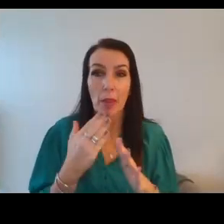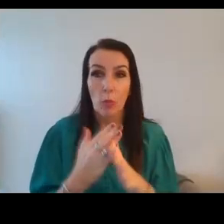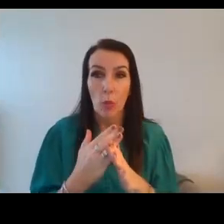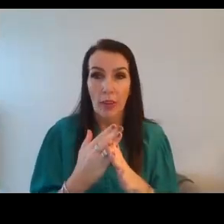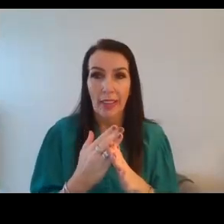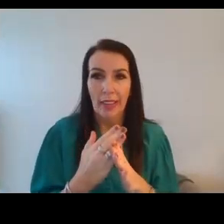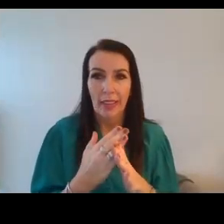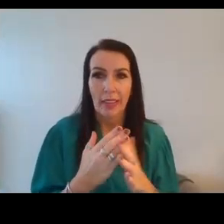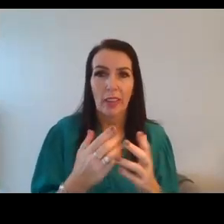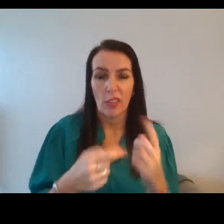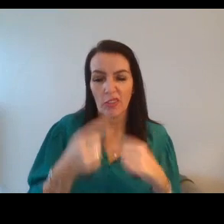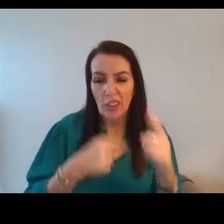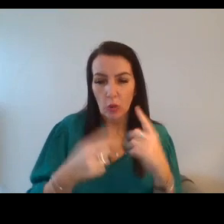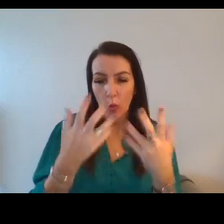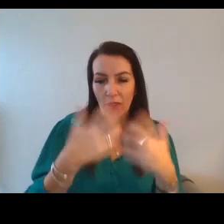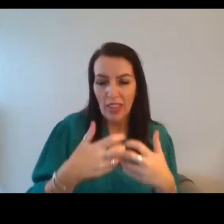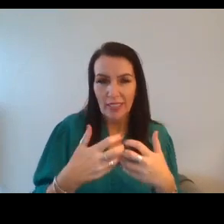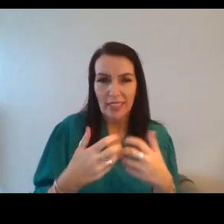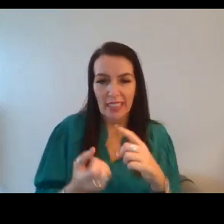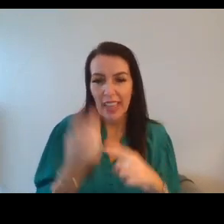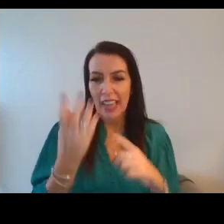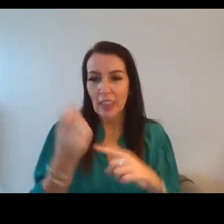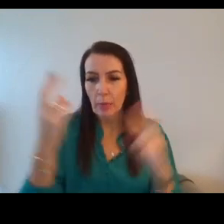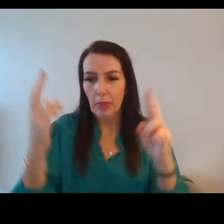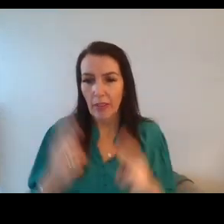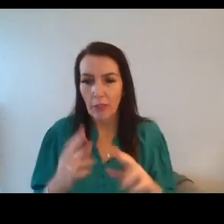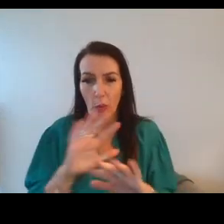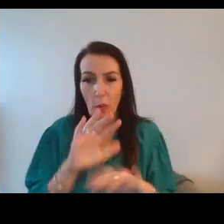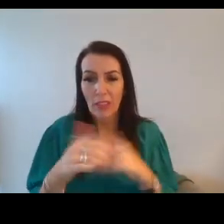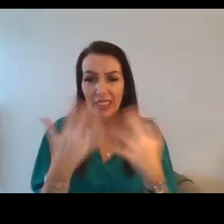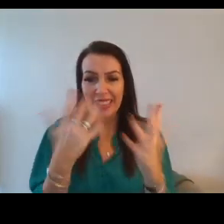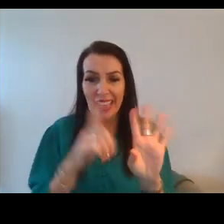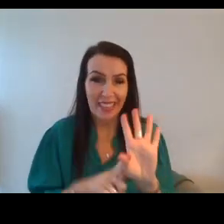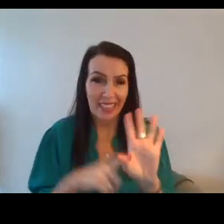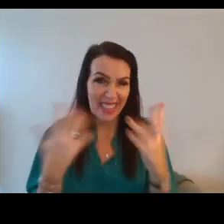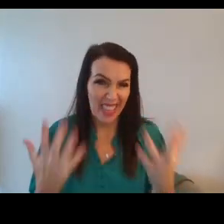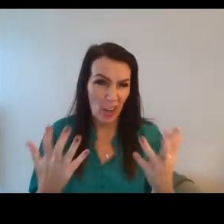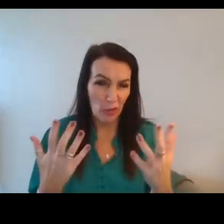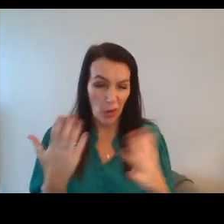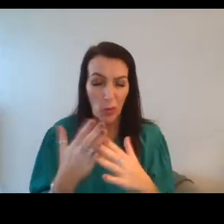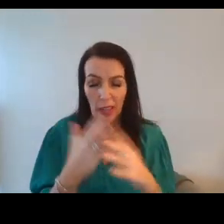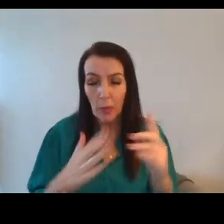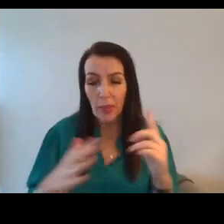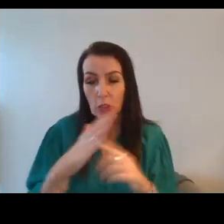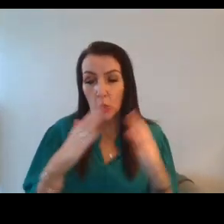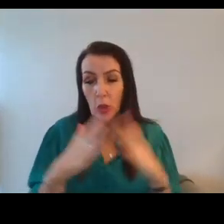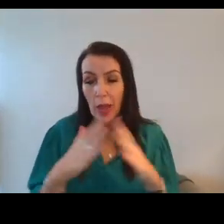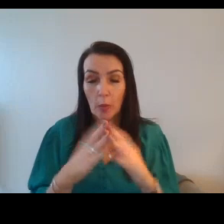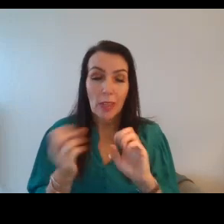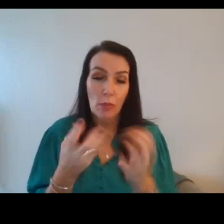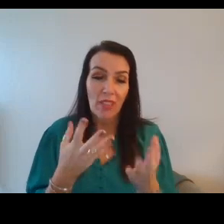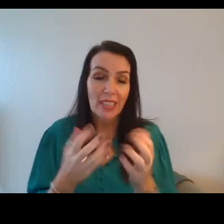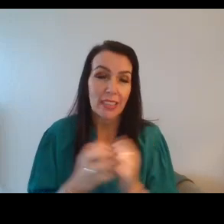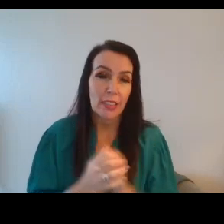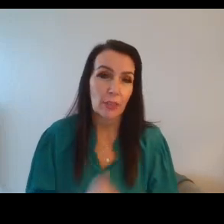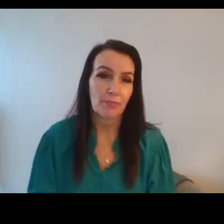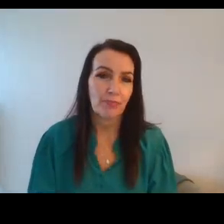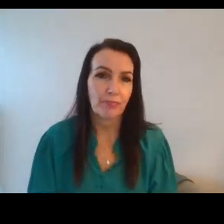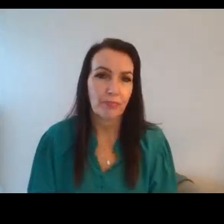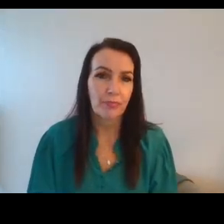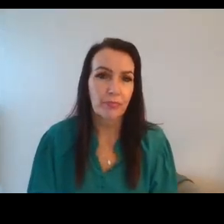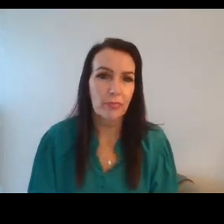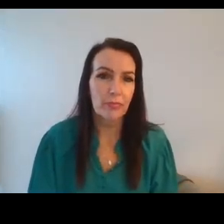retrofit, decarbonization, and data for about a decade now, so lots of experience working with social housing providers in this space. Now, building off